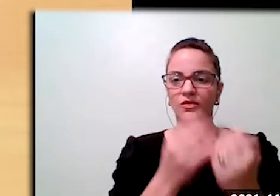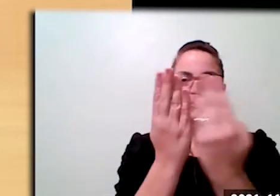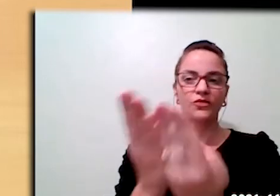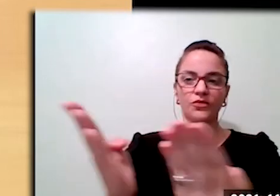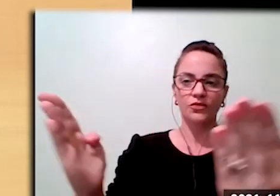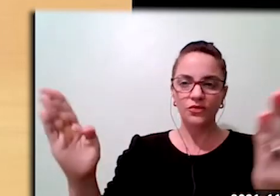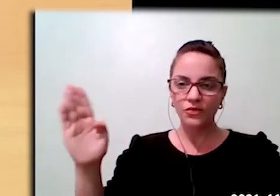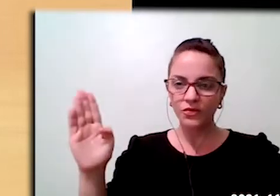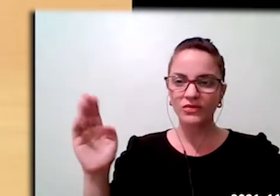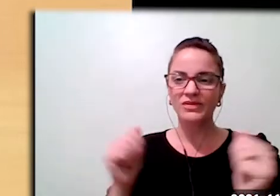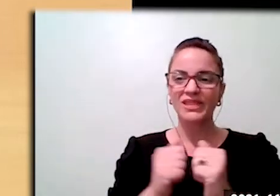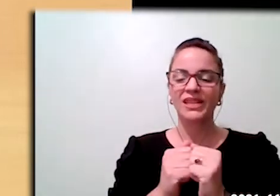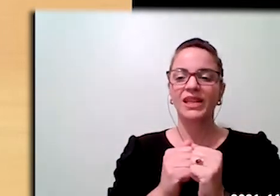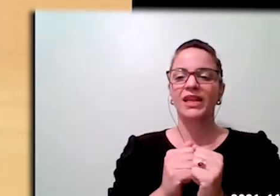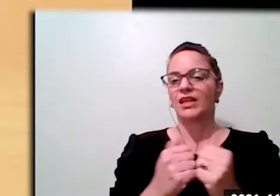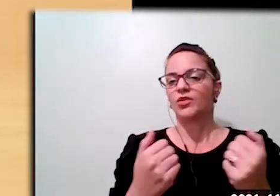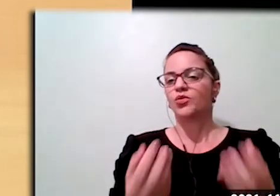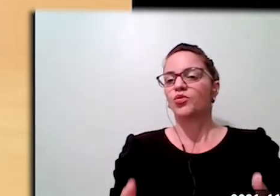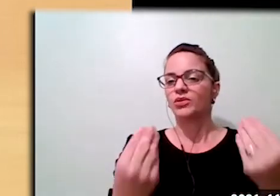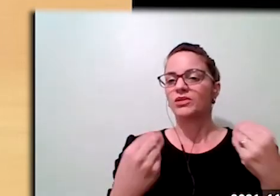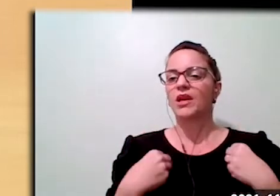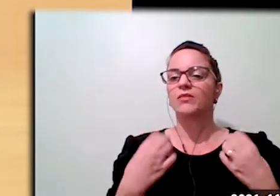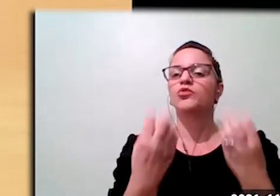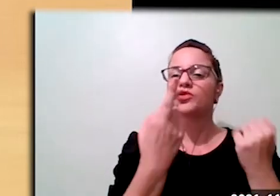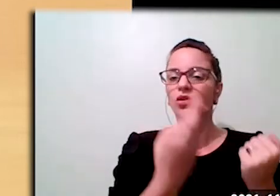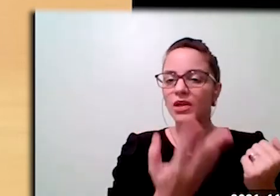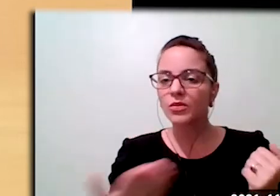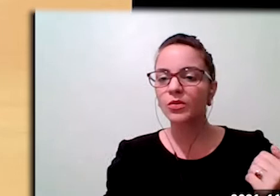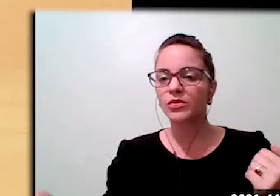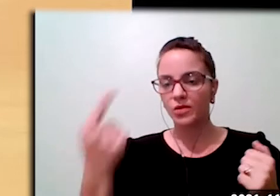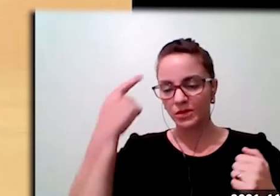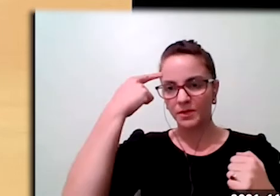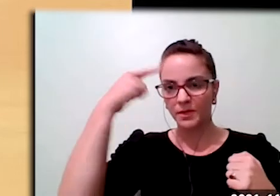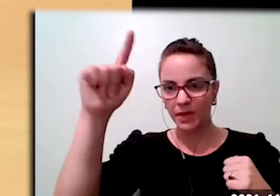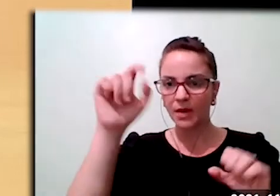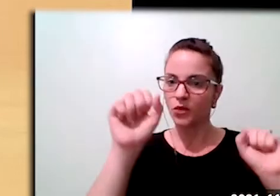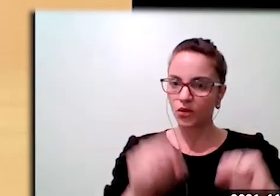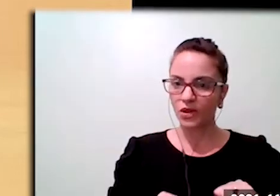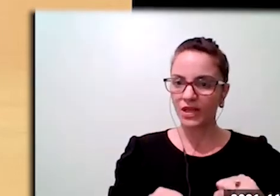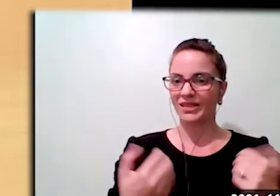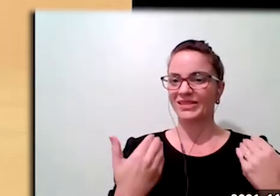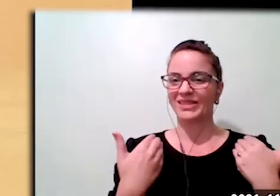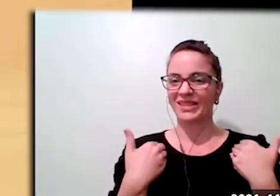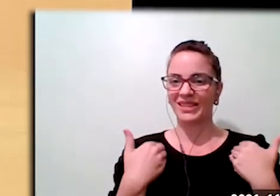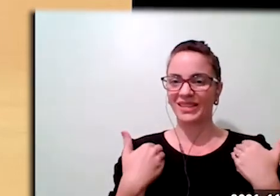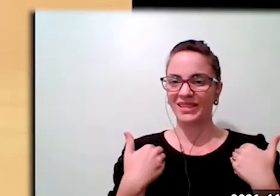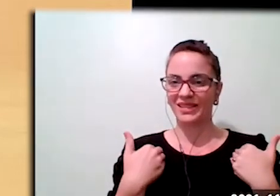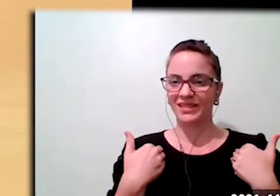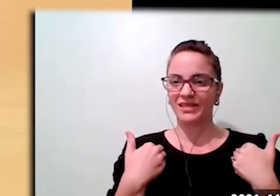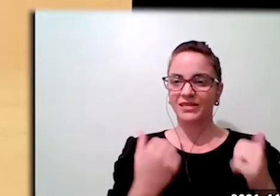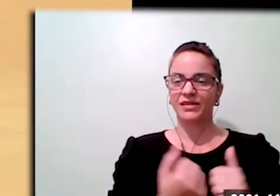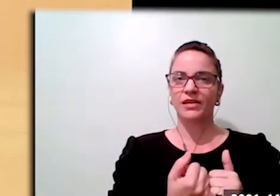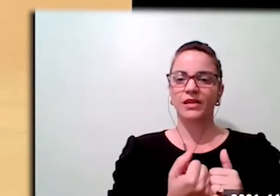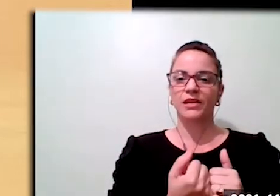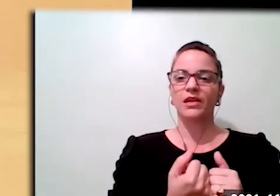relied on multiple resources in order to piece together the historic development during the 16th to the 17th